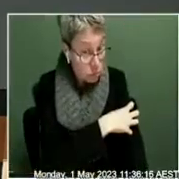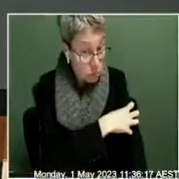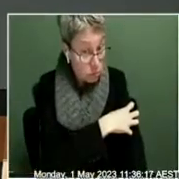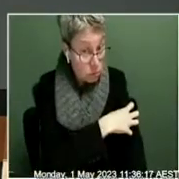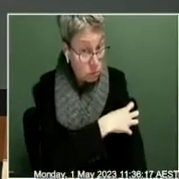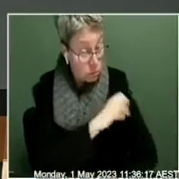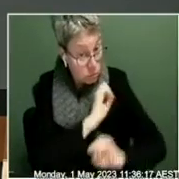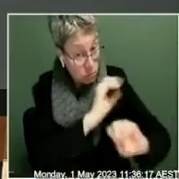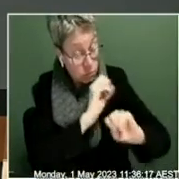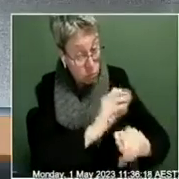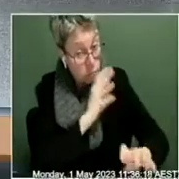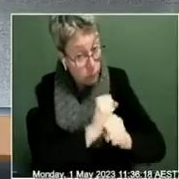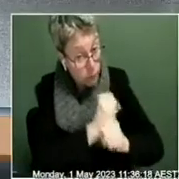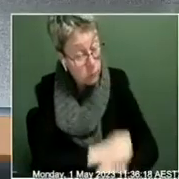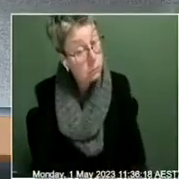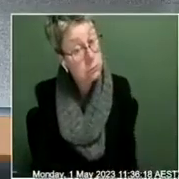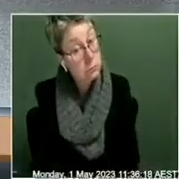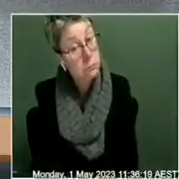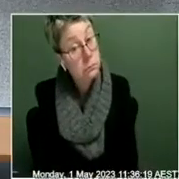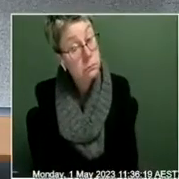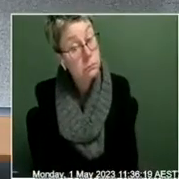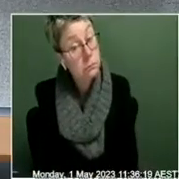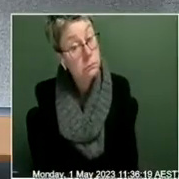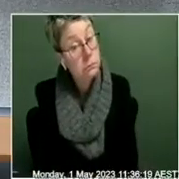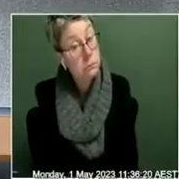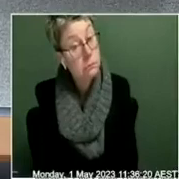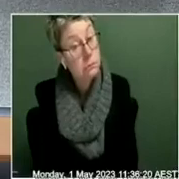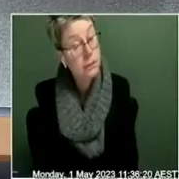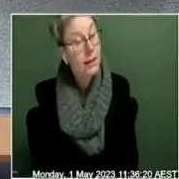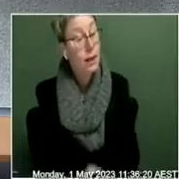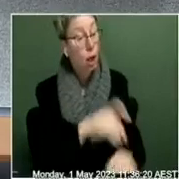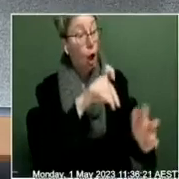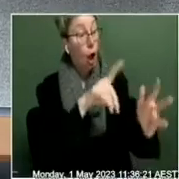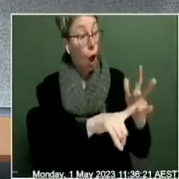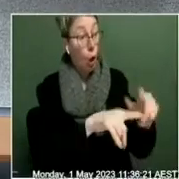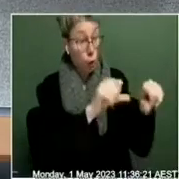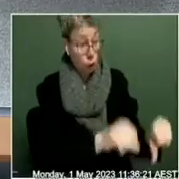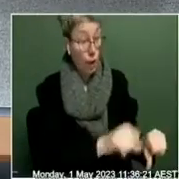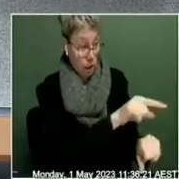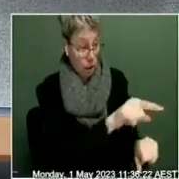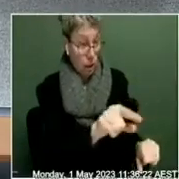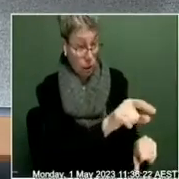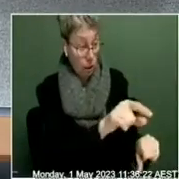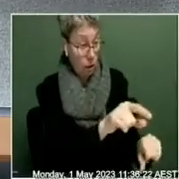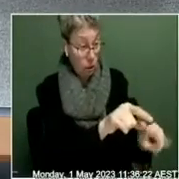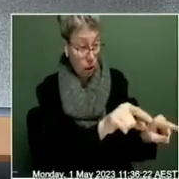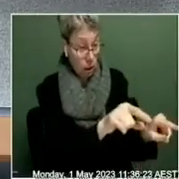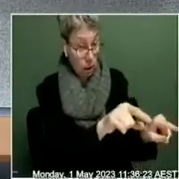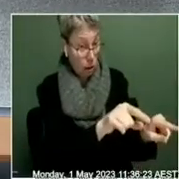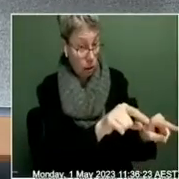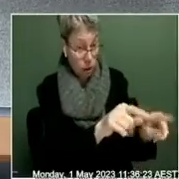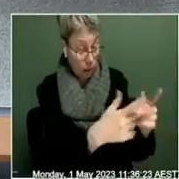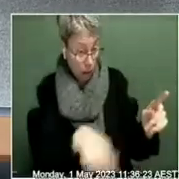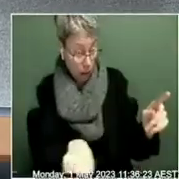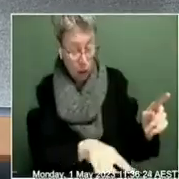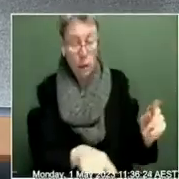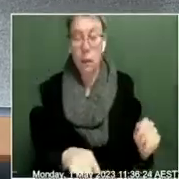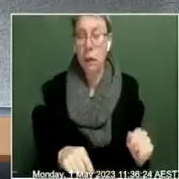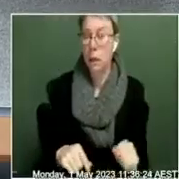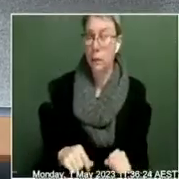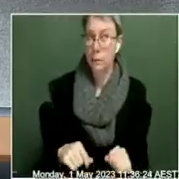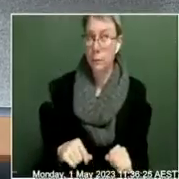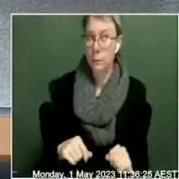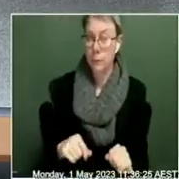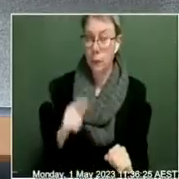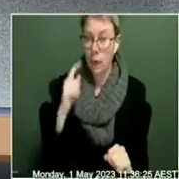I think I've talked about the accountability mechanisms that to really have people come and have to be accountable to the forum members. Mm. But in